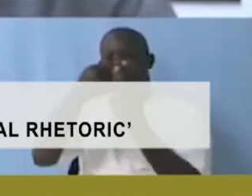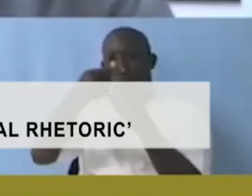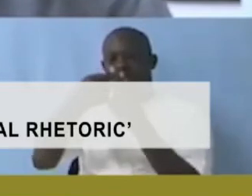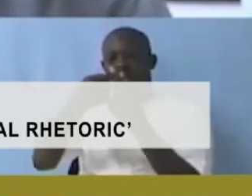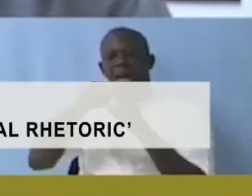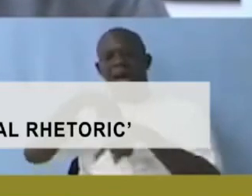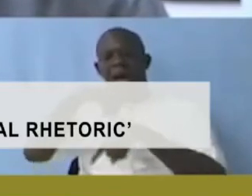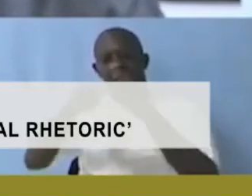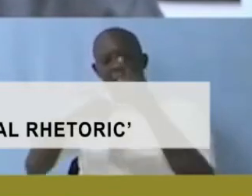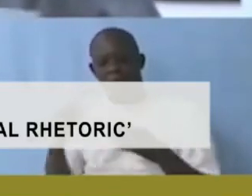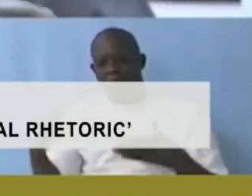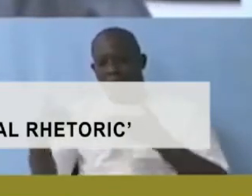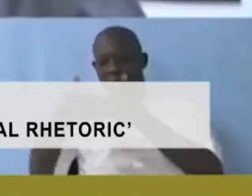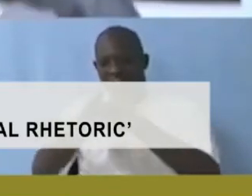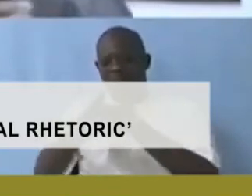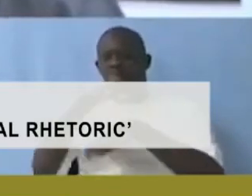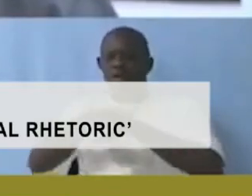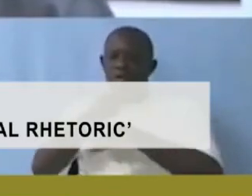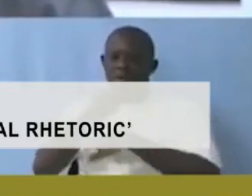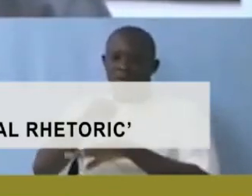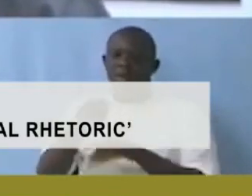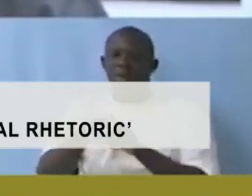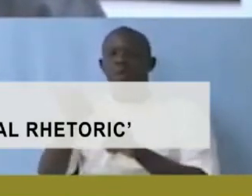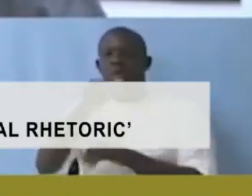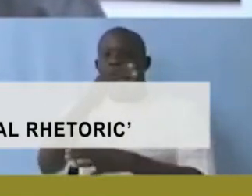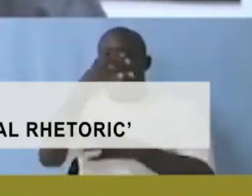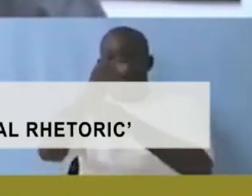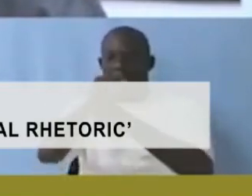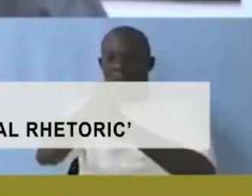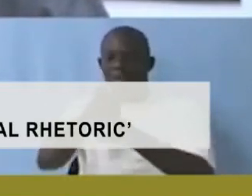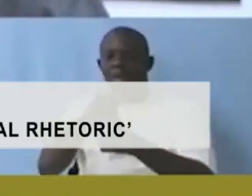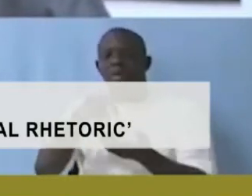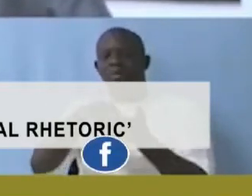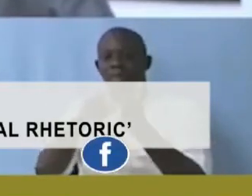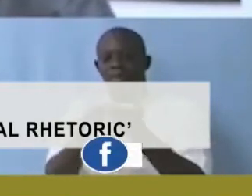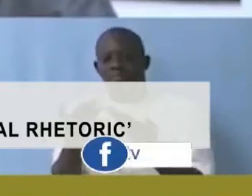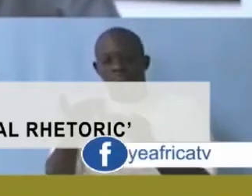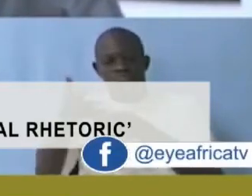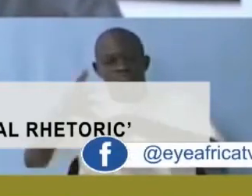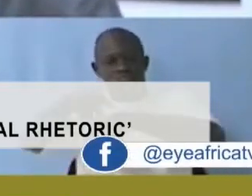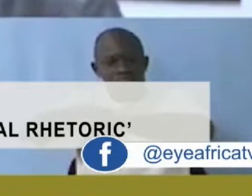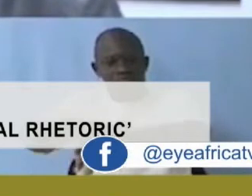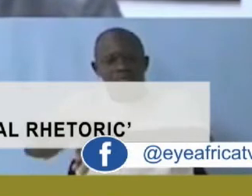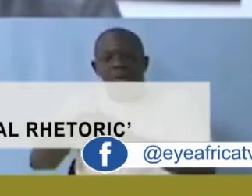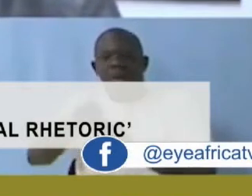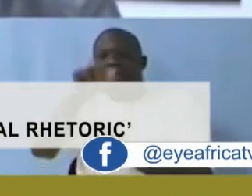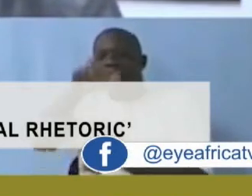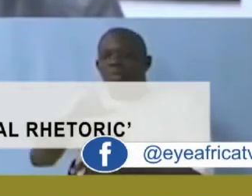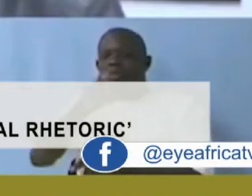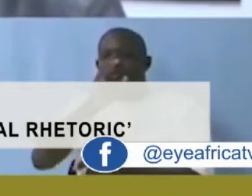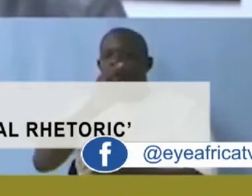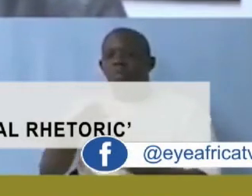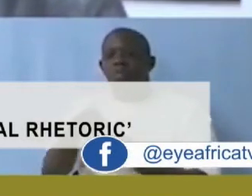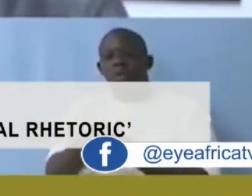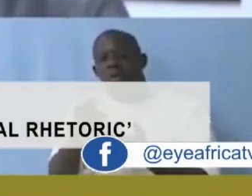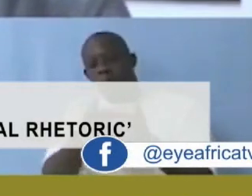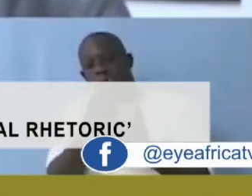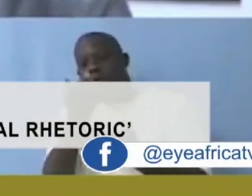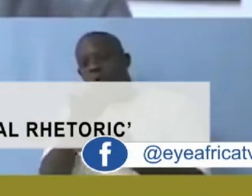positive strand alongside it that enables it to integrate into the host DNA